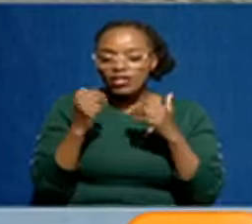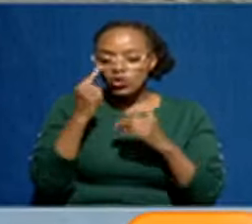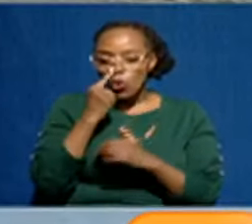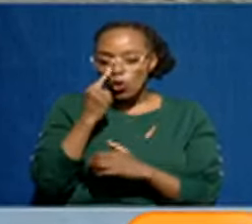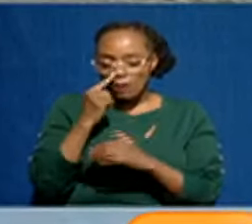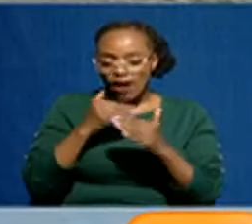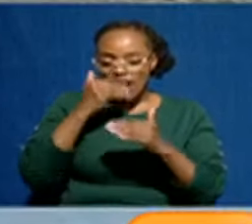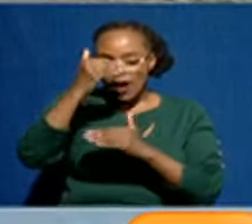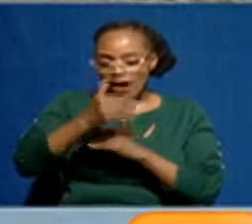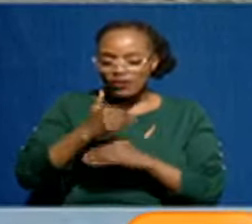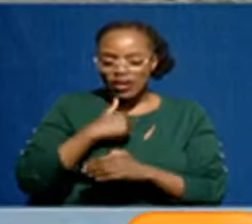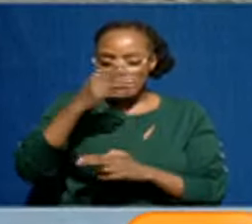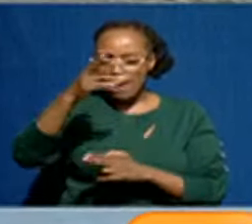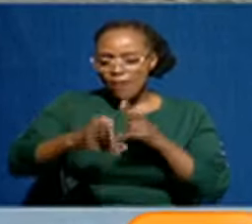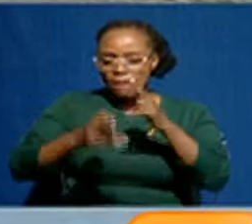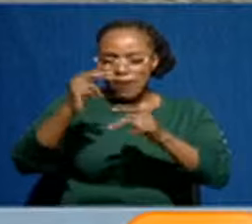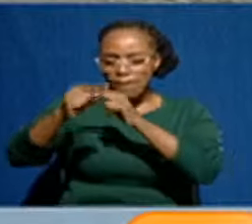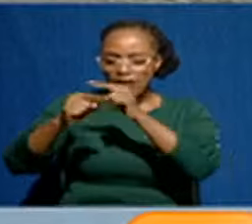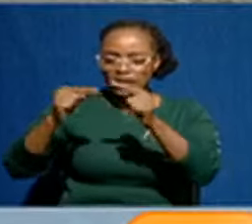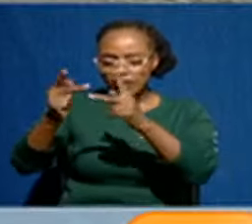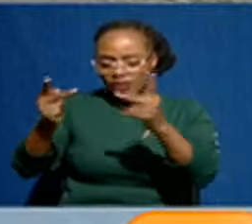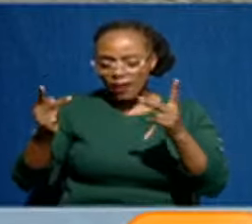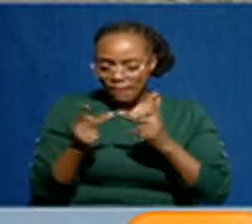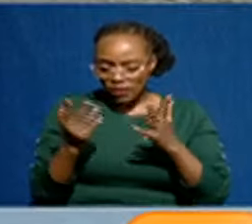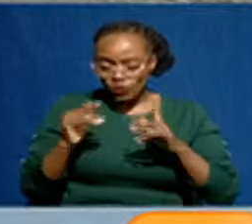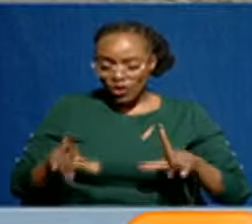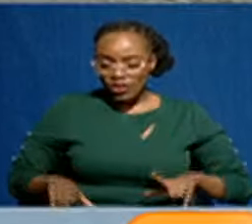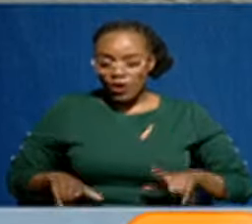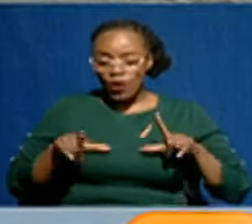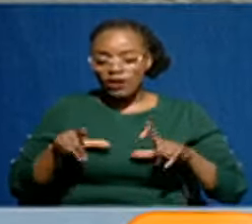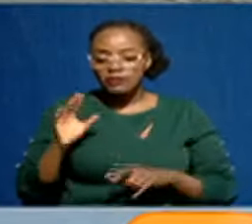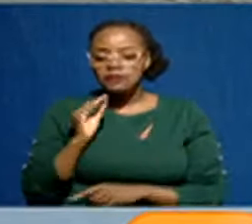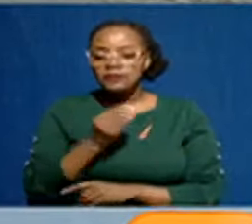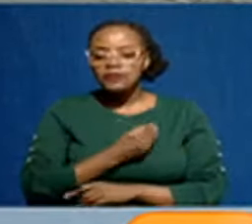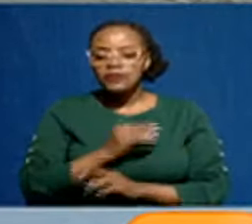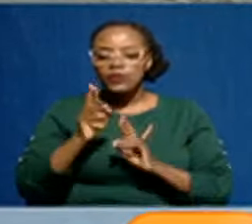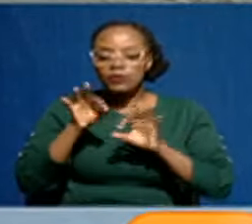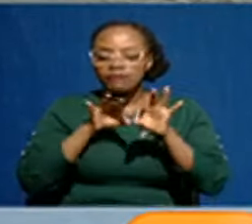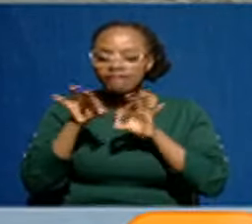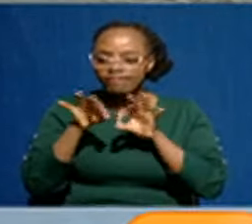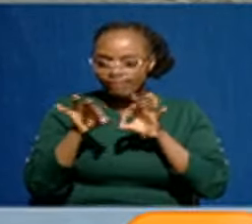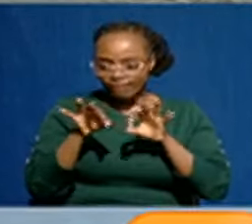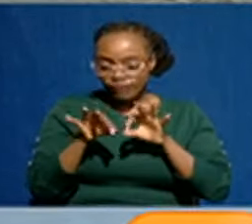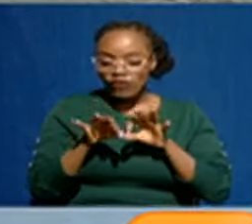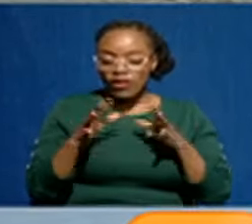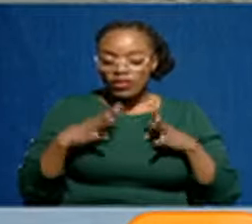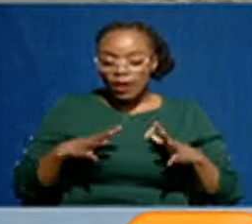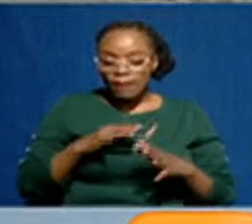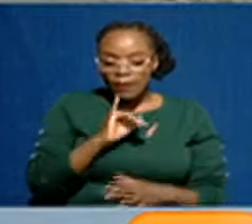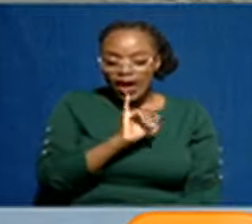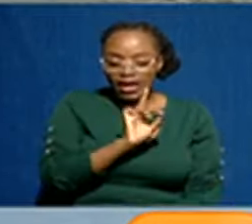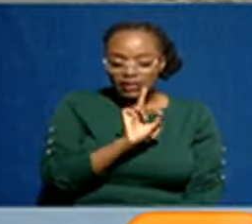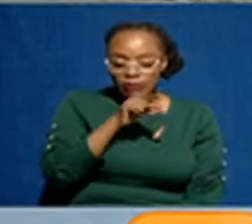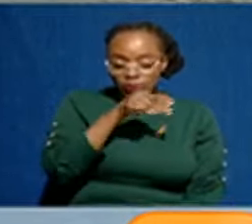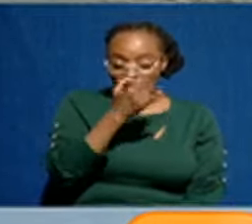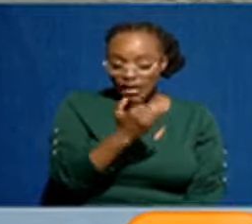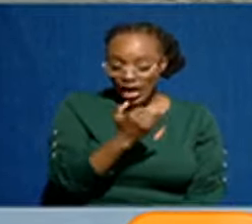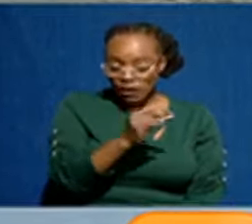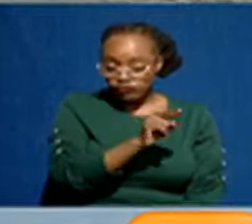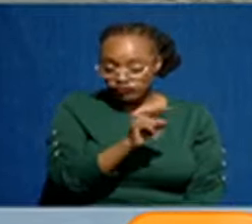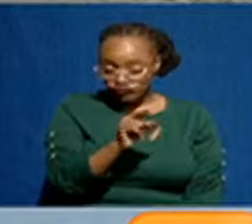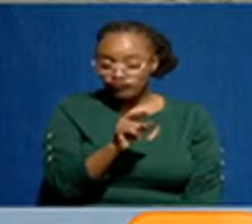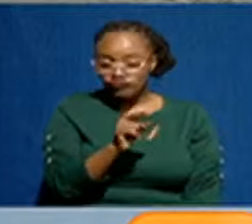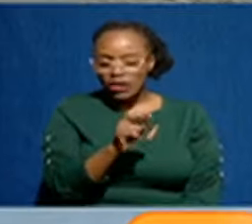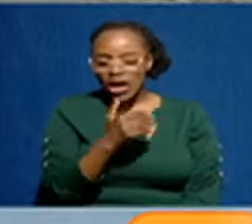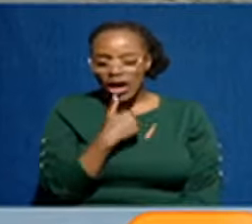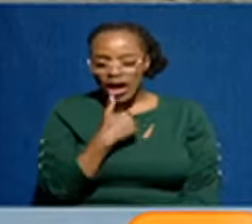following a series of attacks and killings in the area. And as Emily Chabet reports, the internally displaced families are